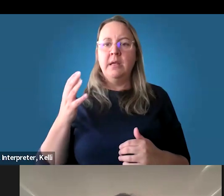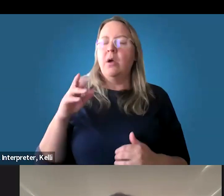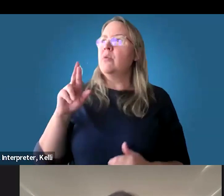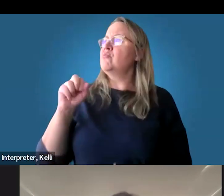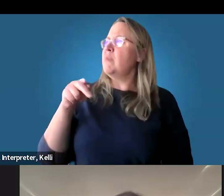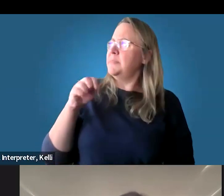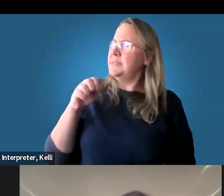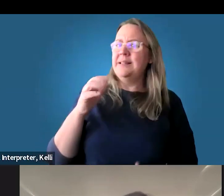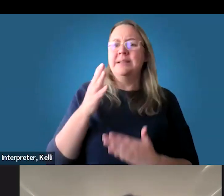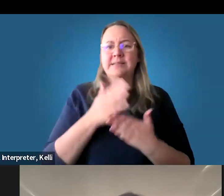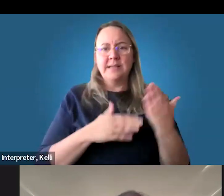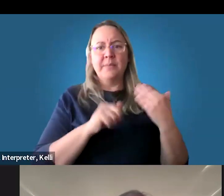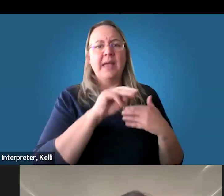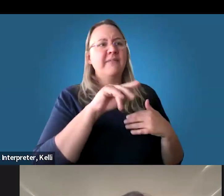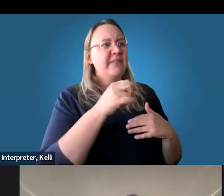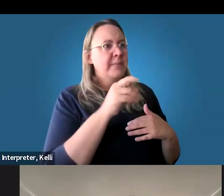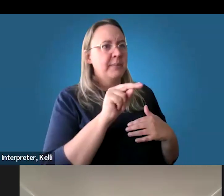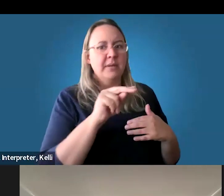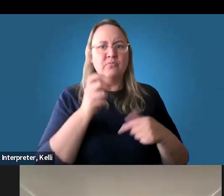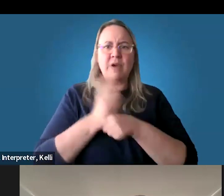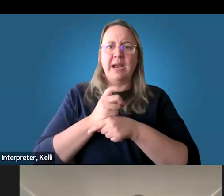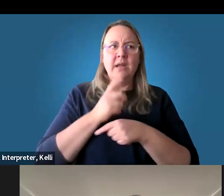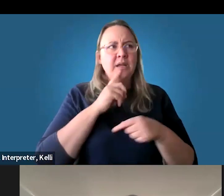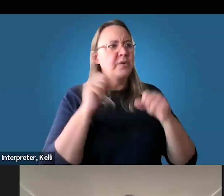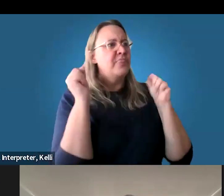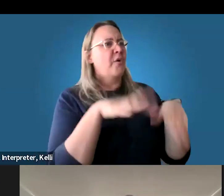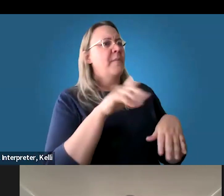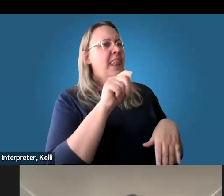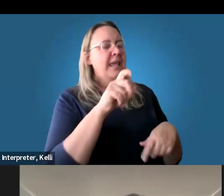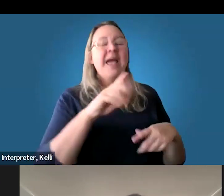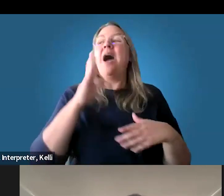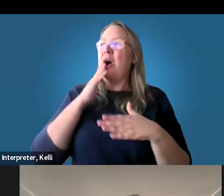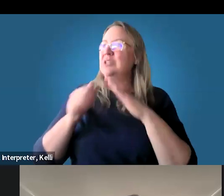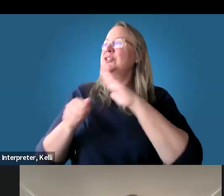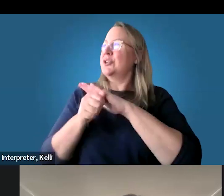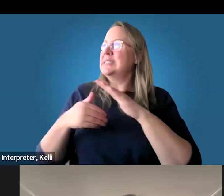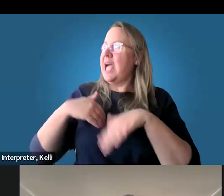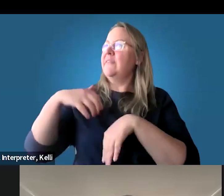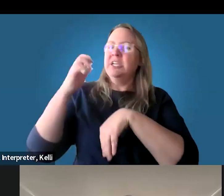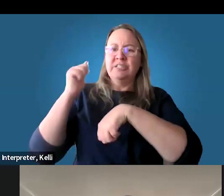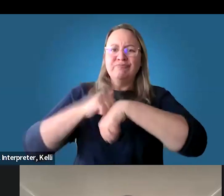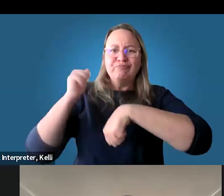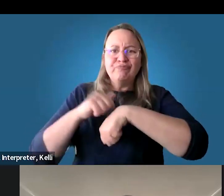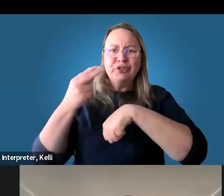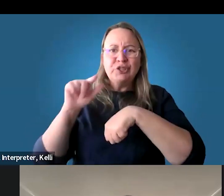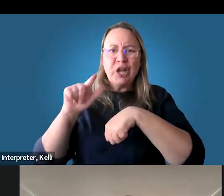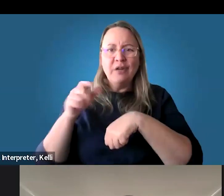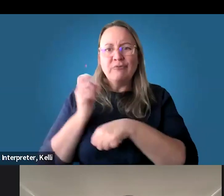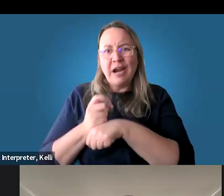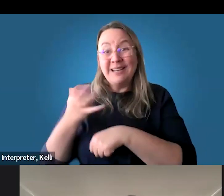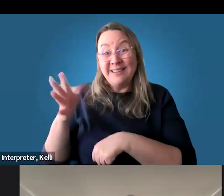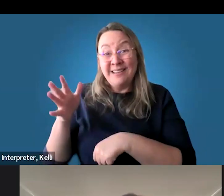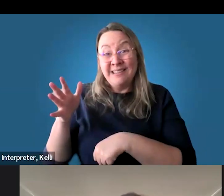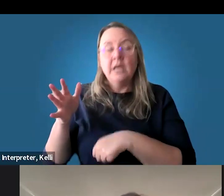reptiles, and some of them are amphibious, but not all, right? Box turtles, you can throw them in a lake. I know all They're in turtles bad have shape. shells. They all have shells. Kind